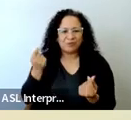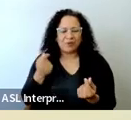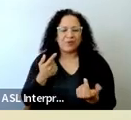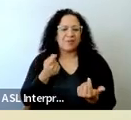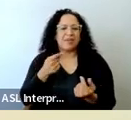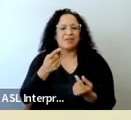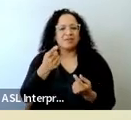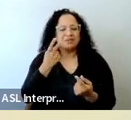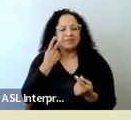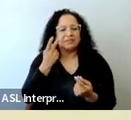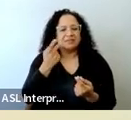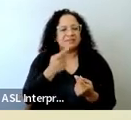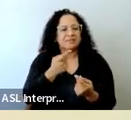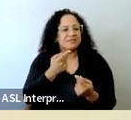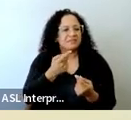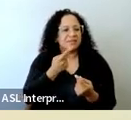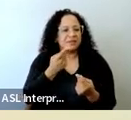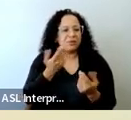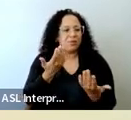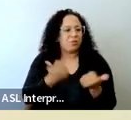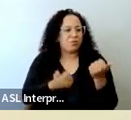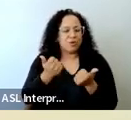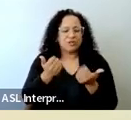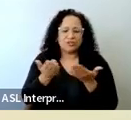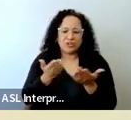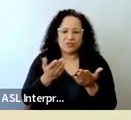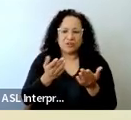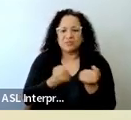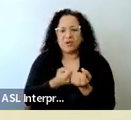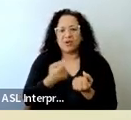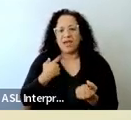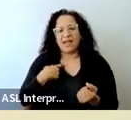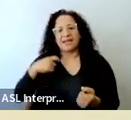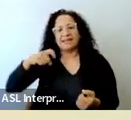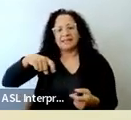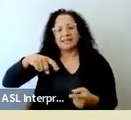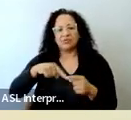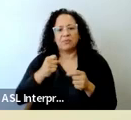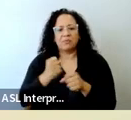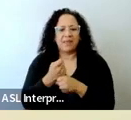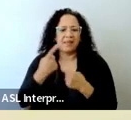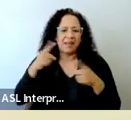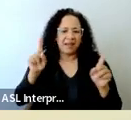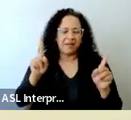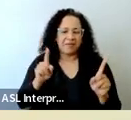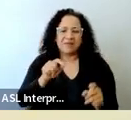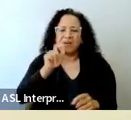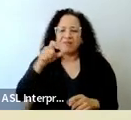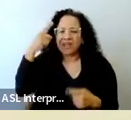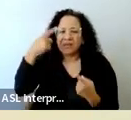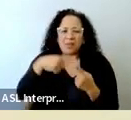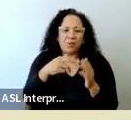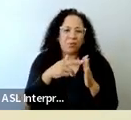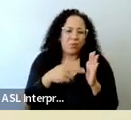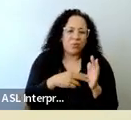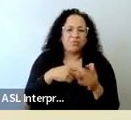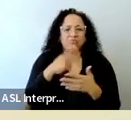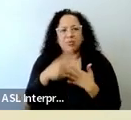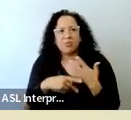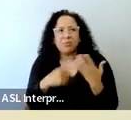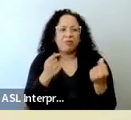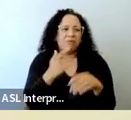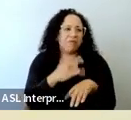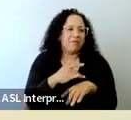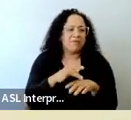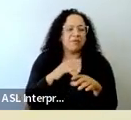what services and supports do I need to make that happen? Without having to think about the rules, the programs, what's available,